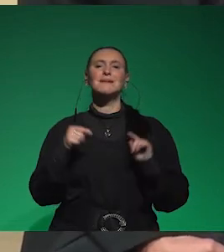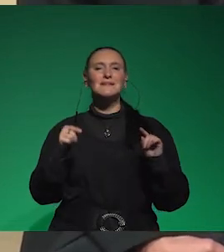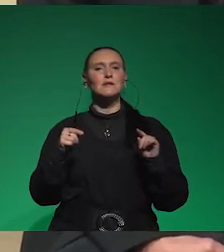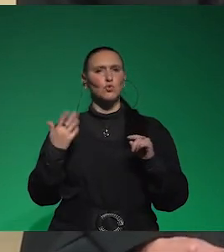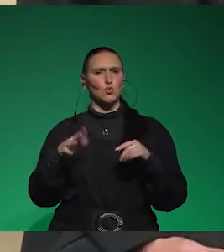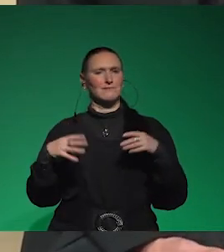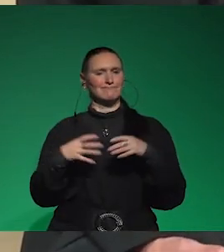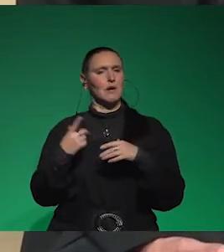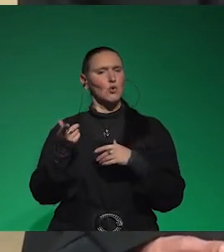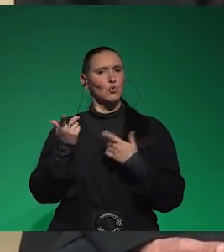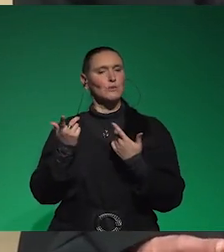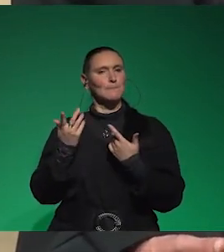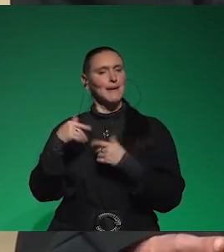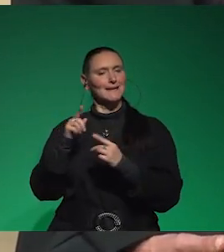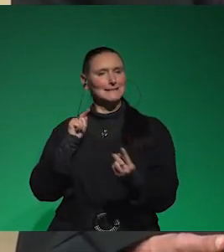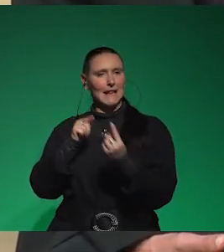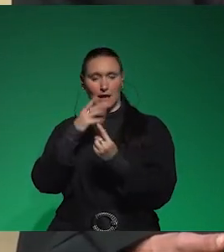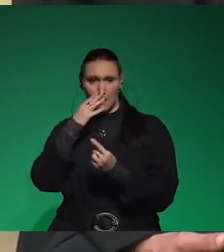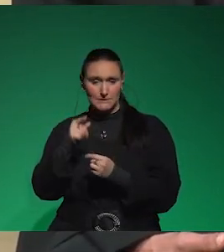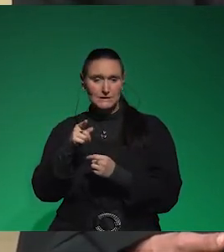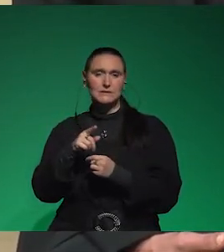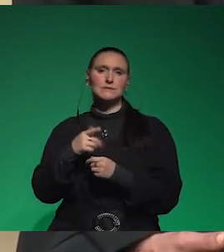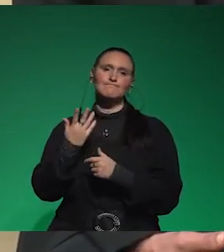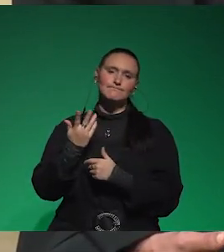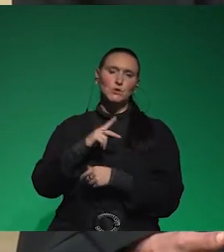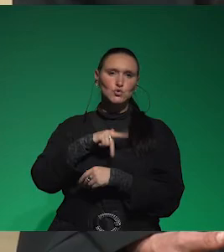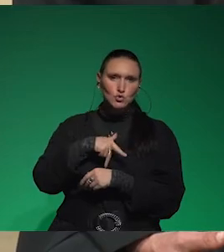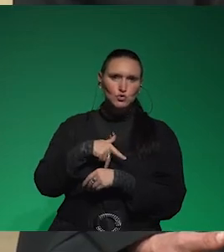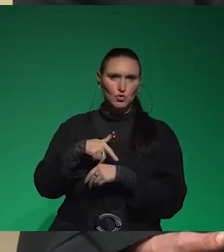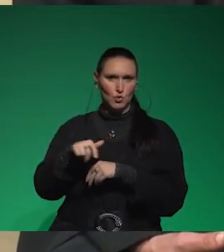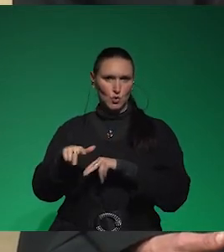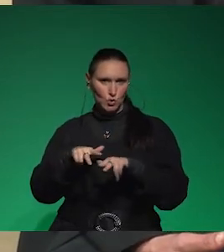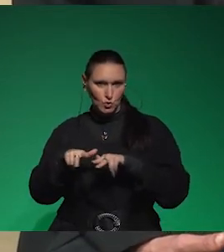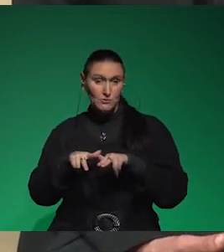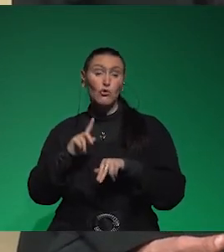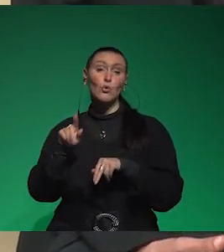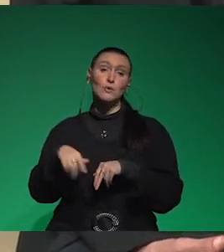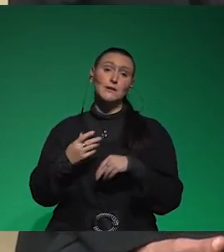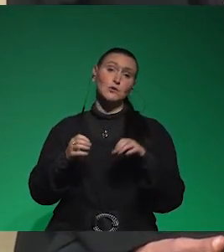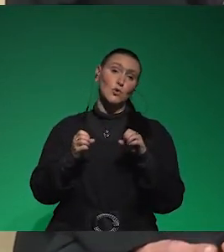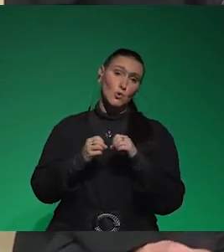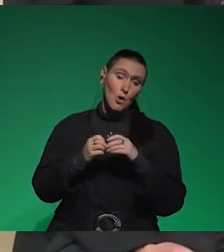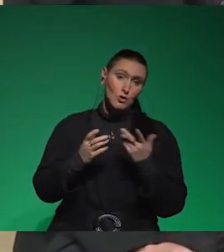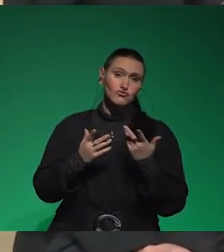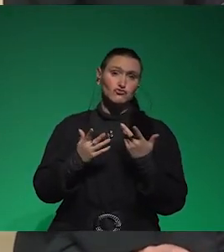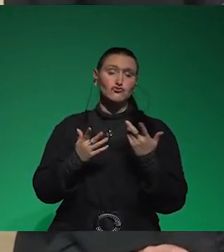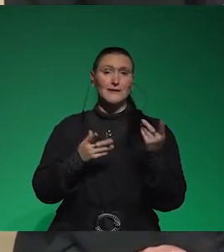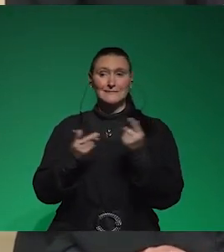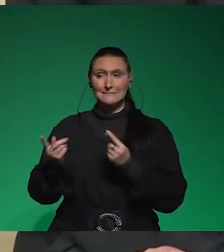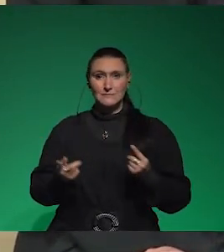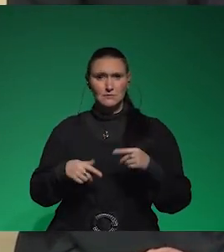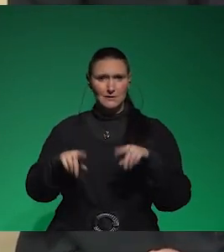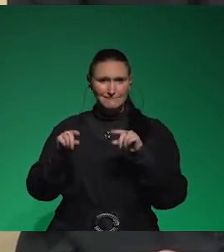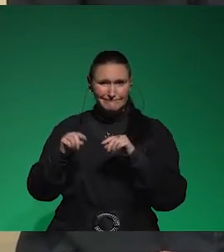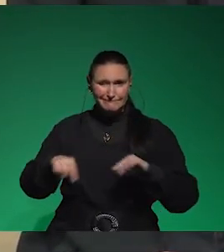or socioeconomic and environmental and ecological functions. And in order to bring this data together, as